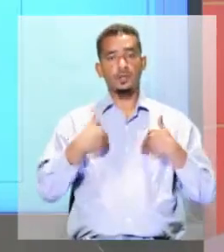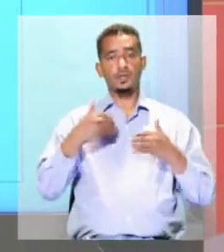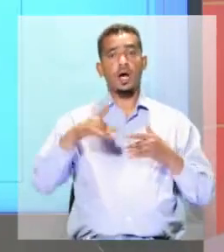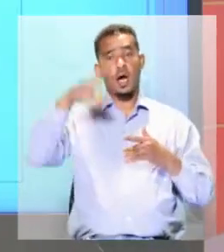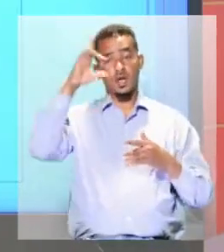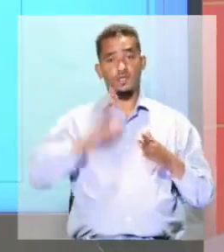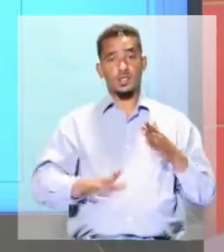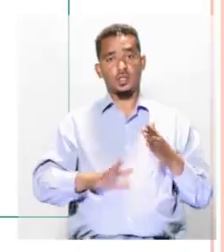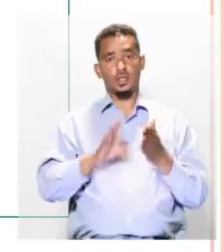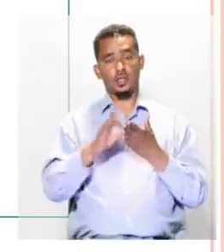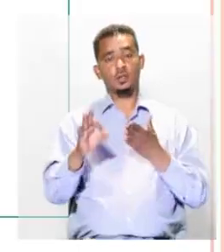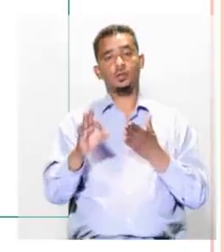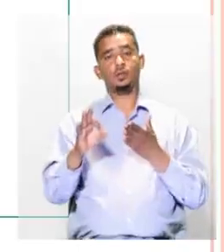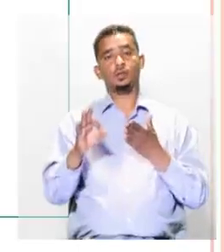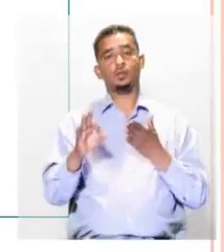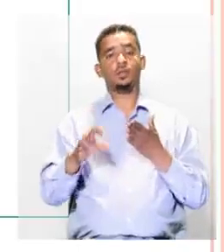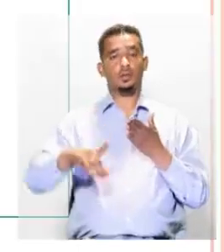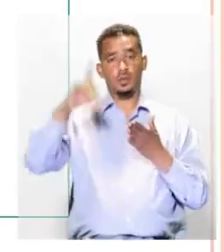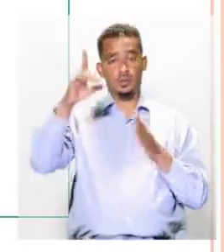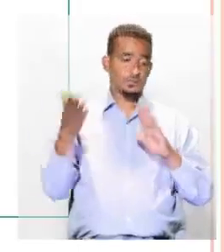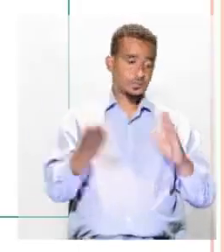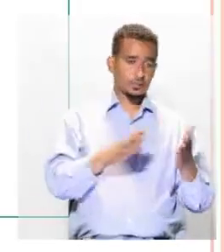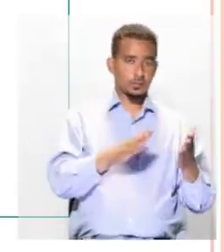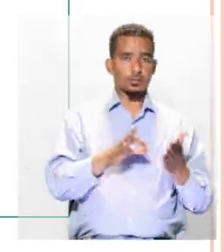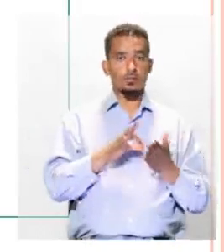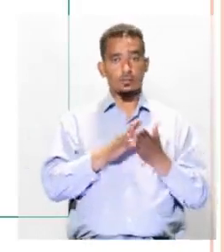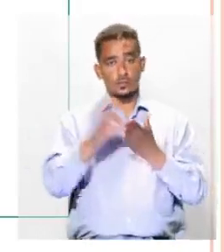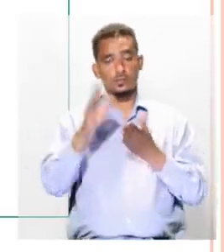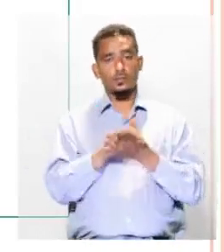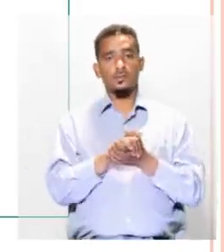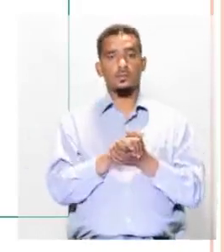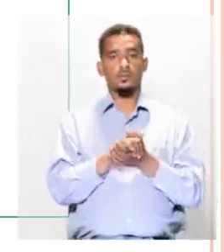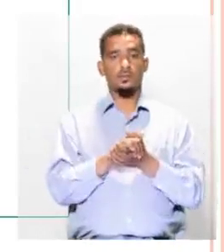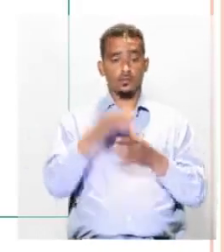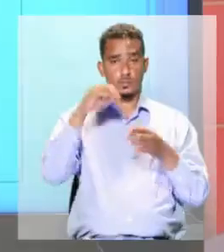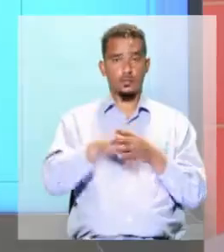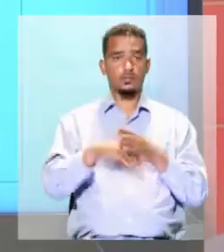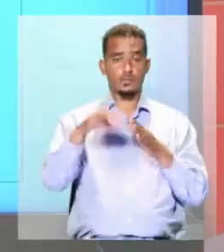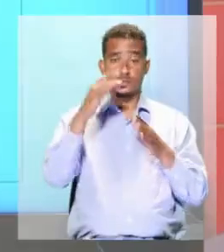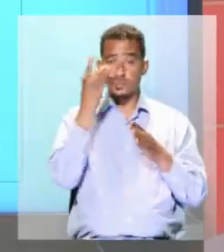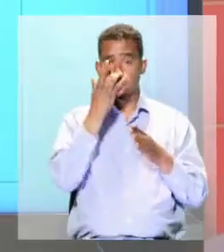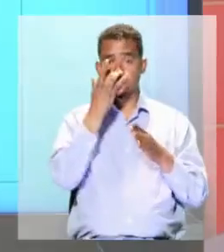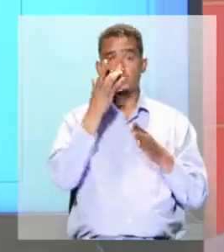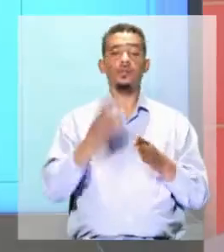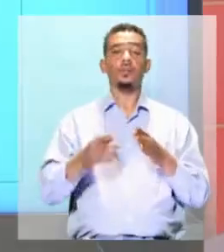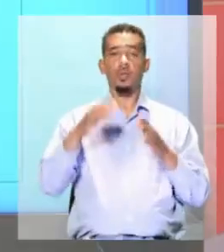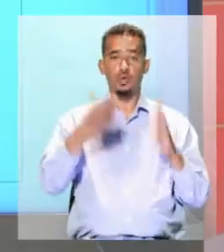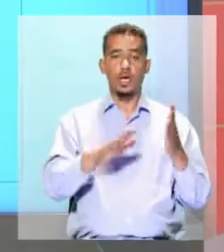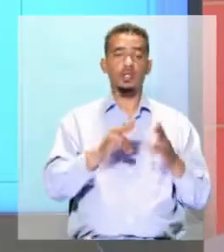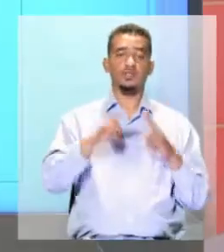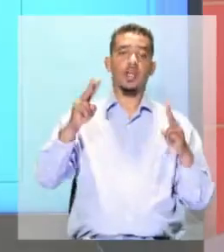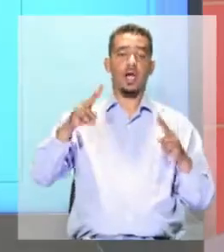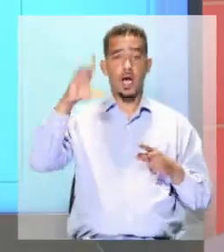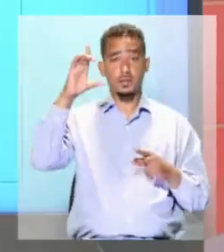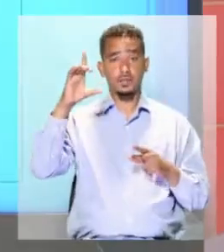fertility rate and it has high mortality rate. In Africa, mortality is very high,